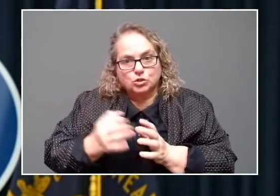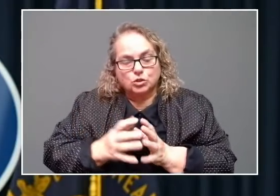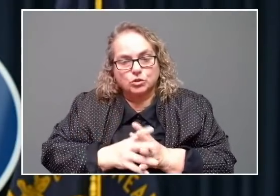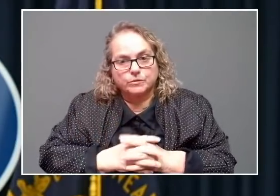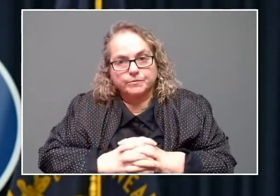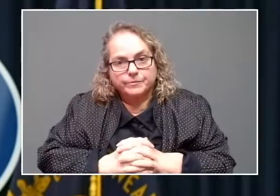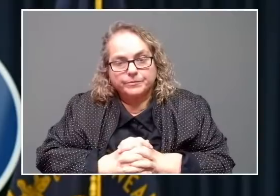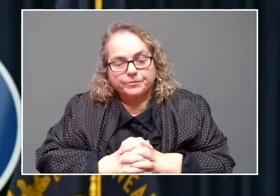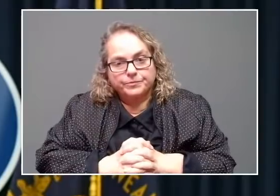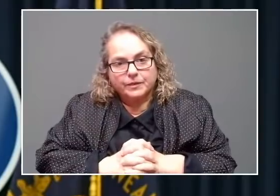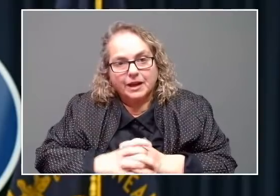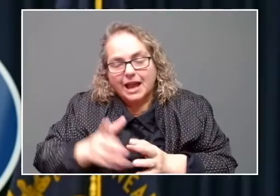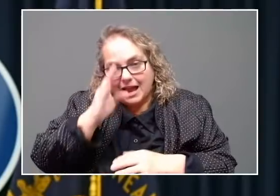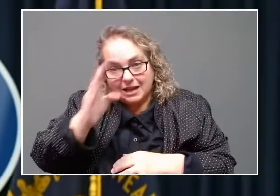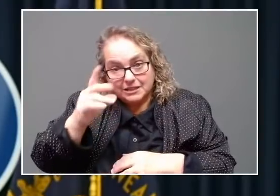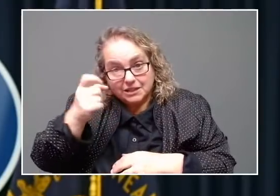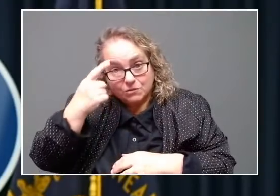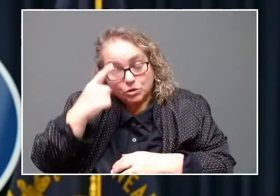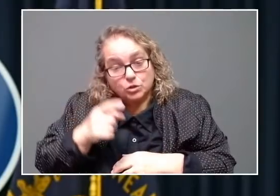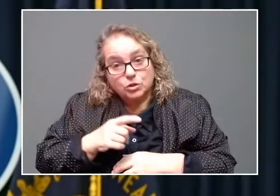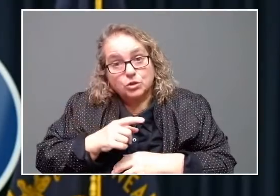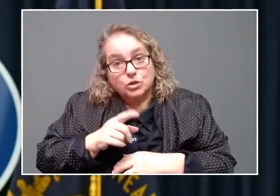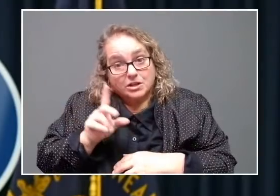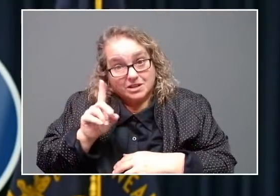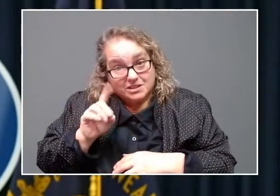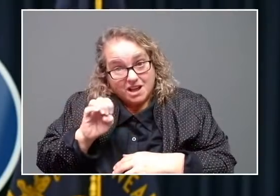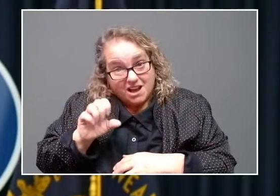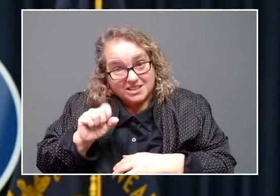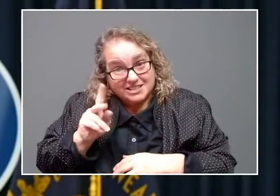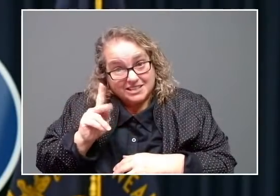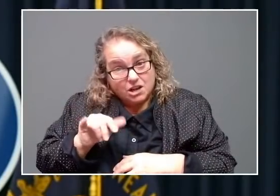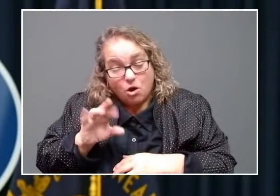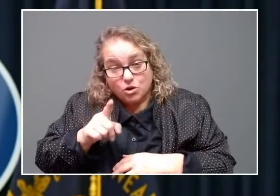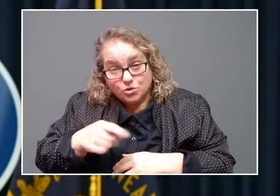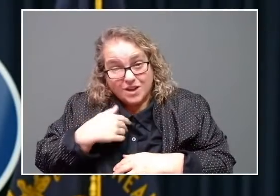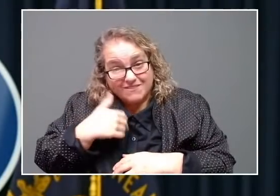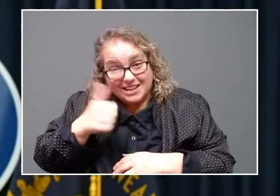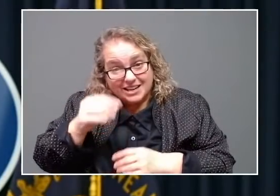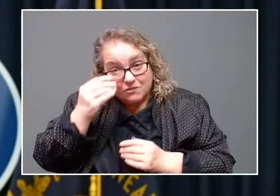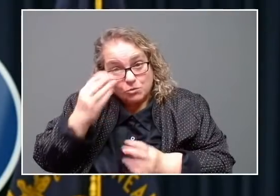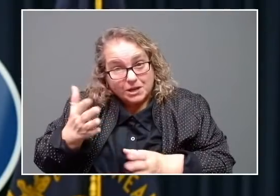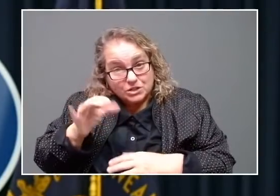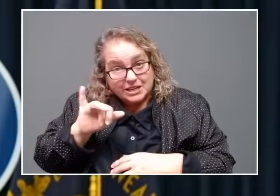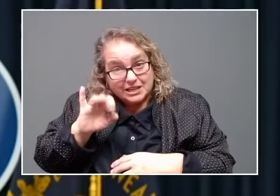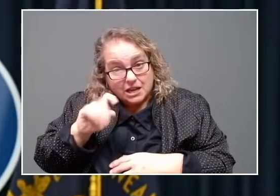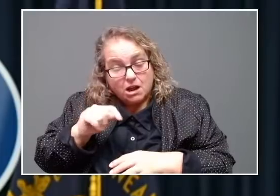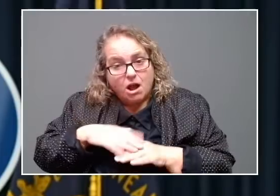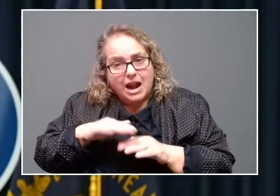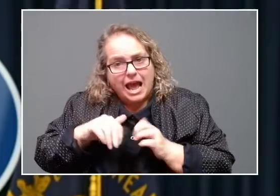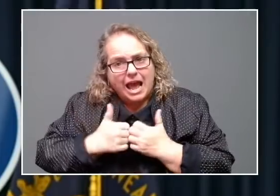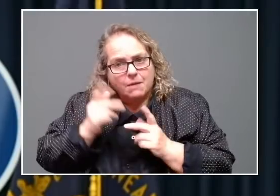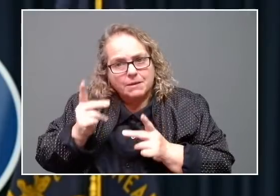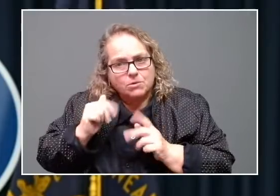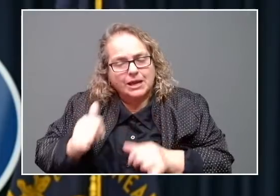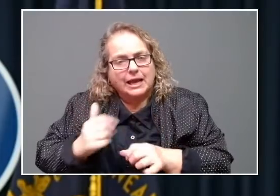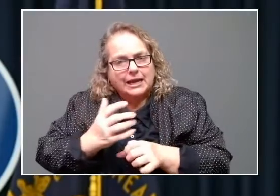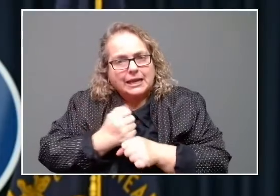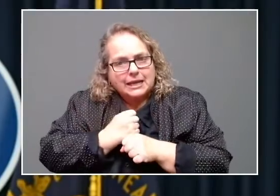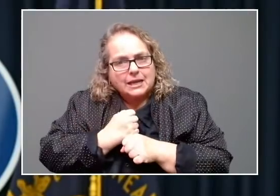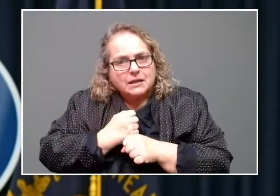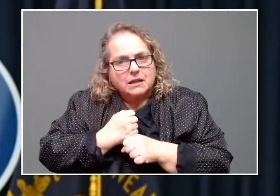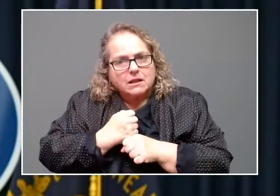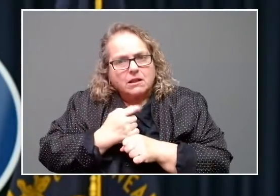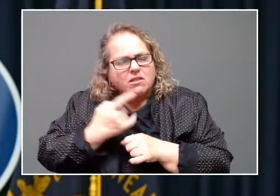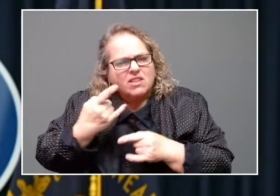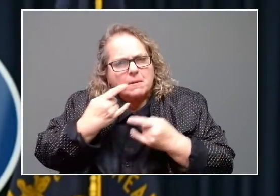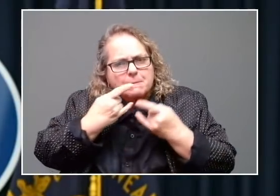Hi, Governor. Does Kentucky, or do you all have any information yet on how people may obtain the masks that the Biden administration has